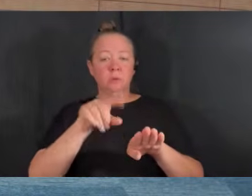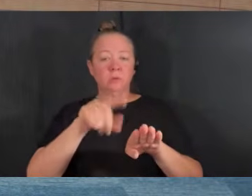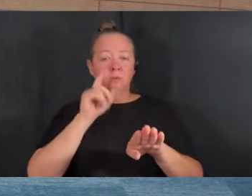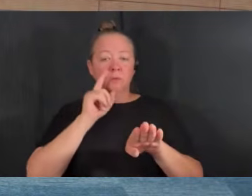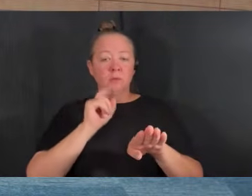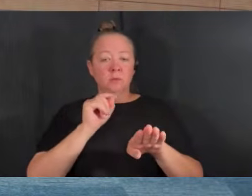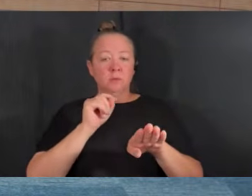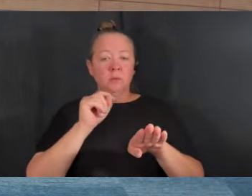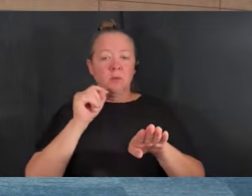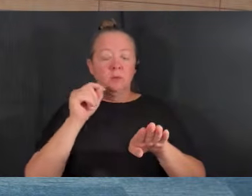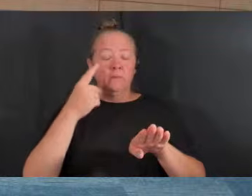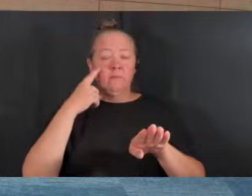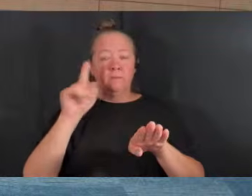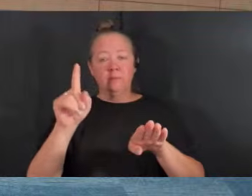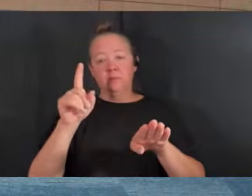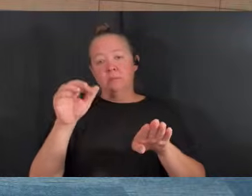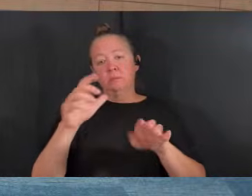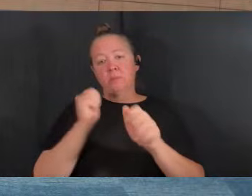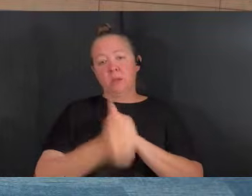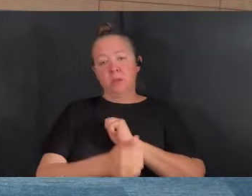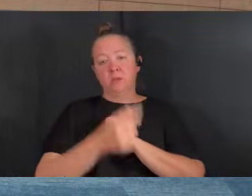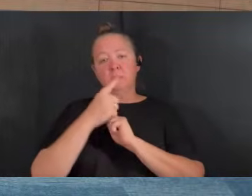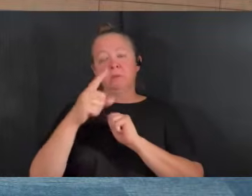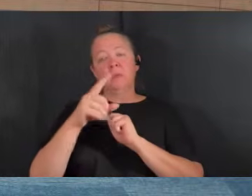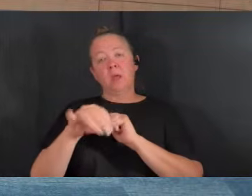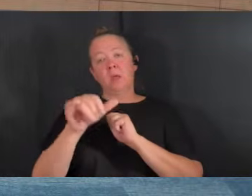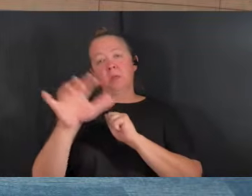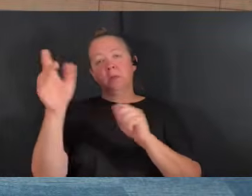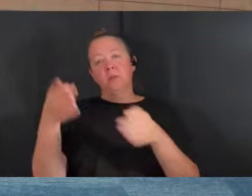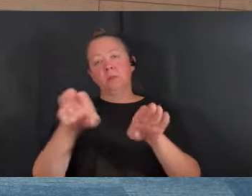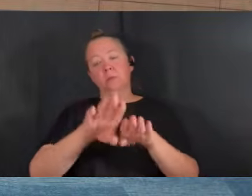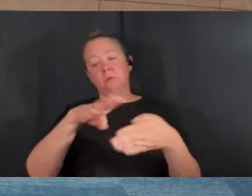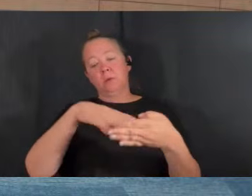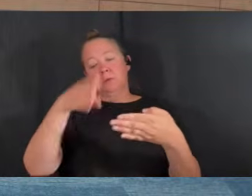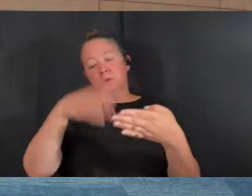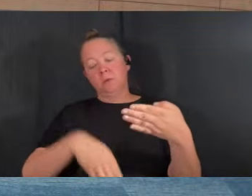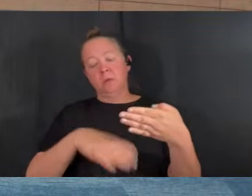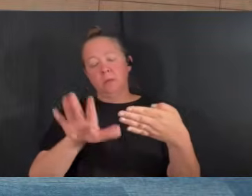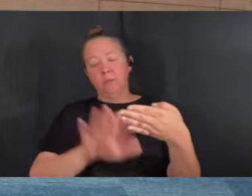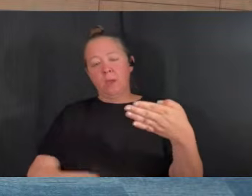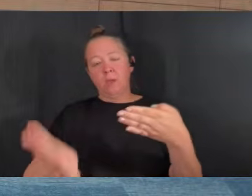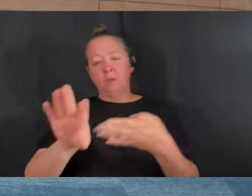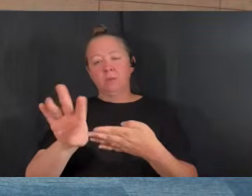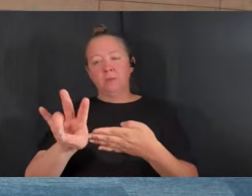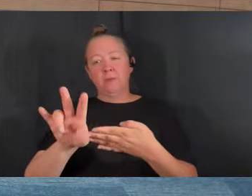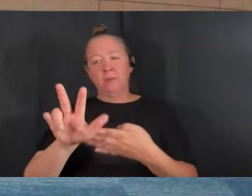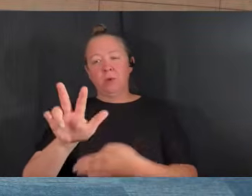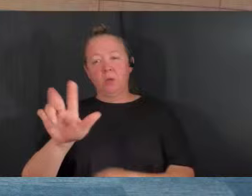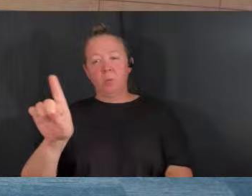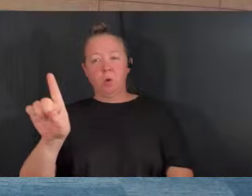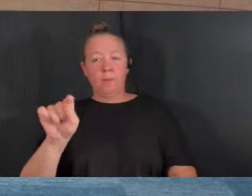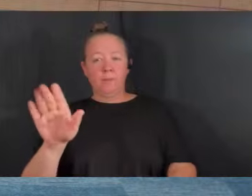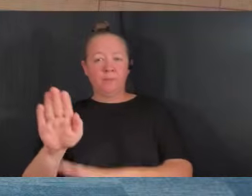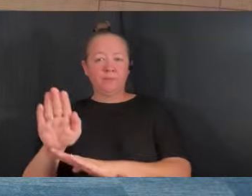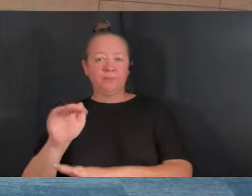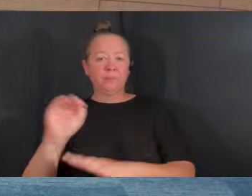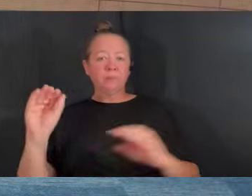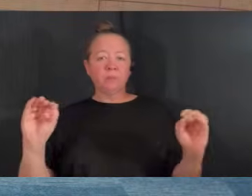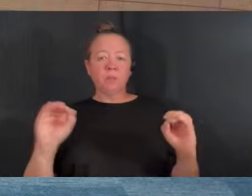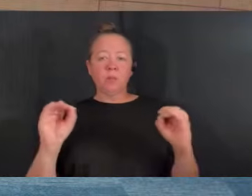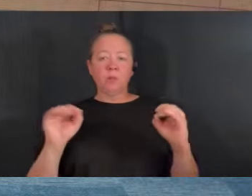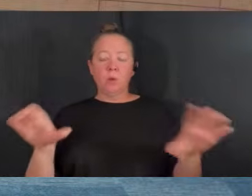passed unanimously. The closed session ended at approximately 7:31 p.m. No actions were taken in the closed